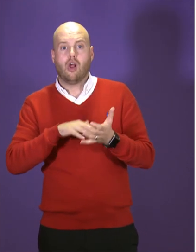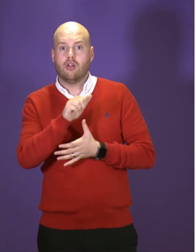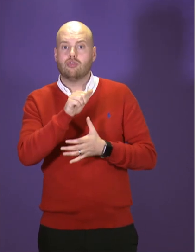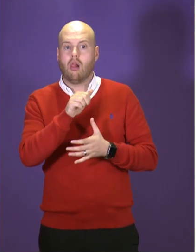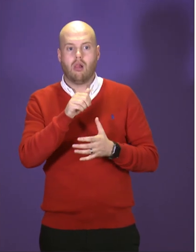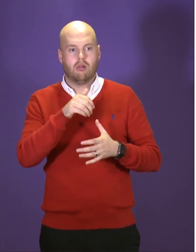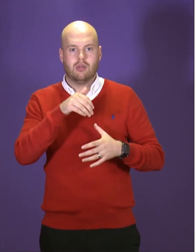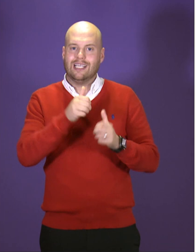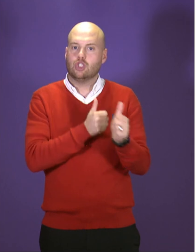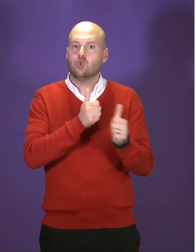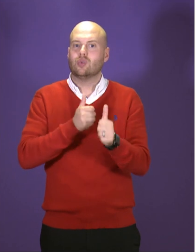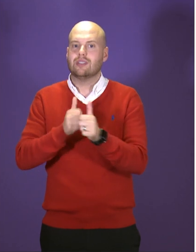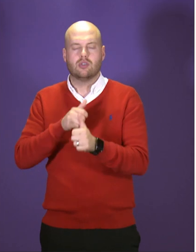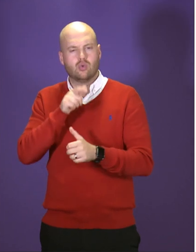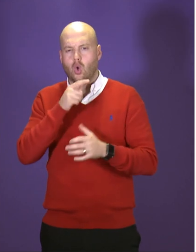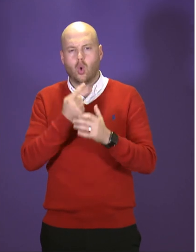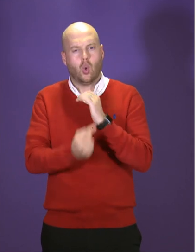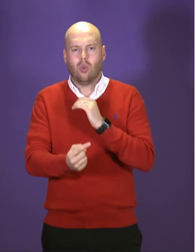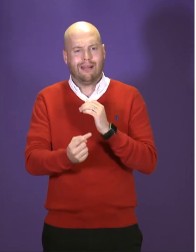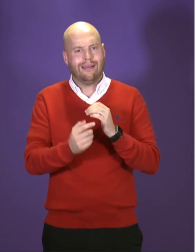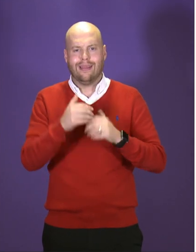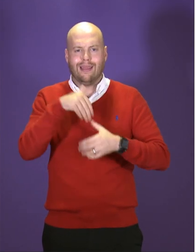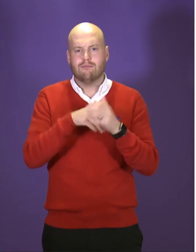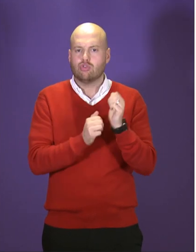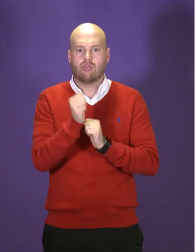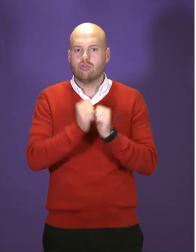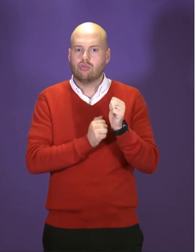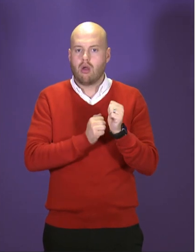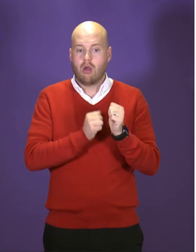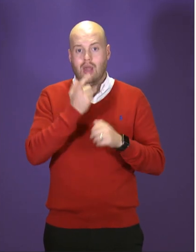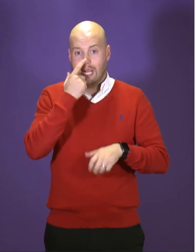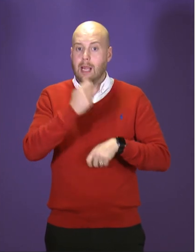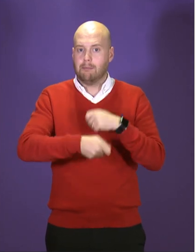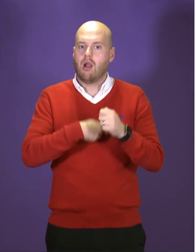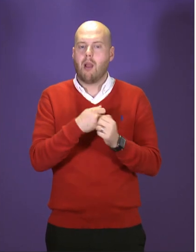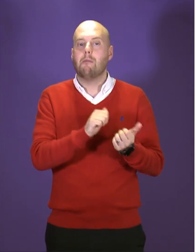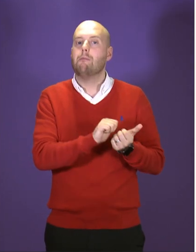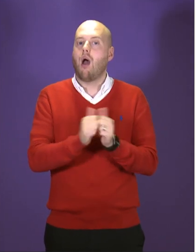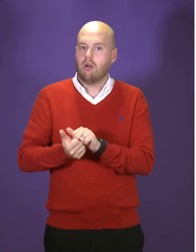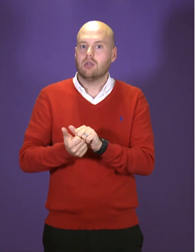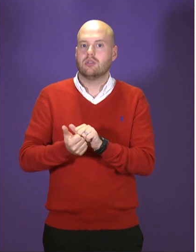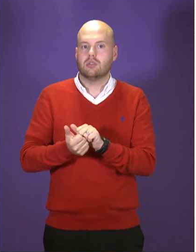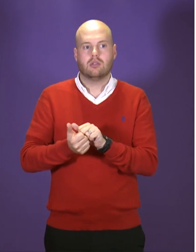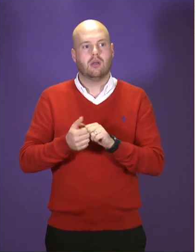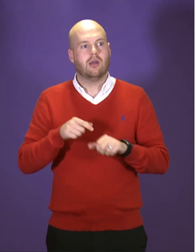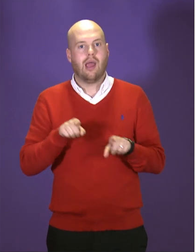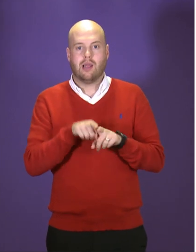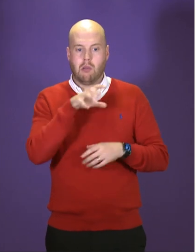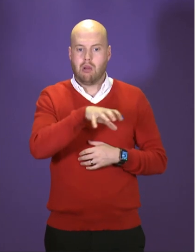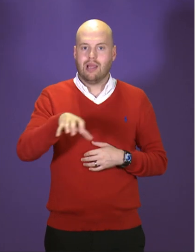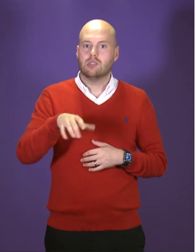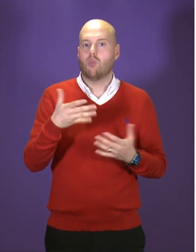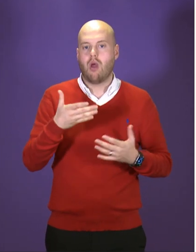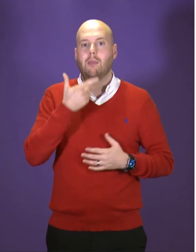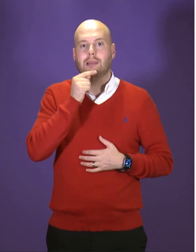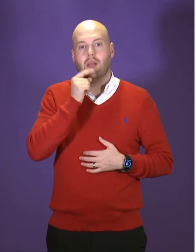infrastructure, but they can be partners in the complex shaping of places where a wide diversity of people can live and